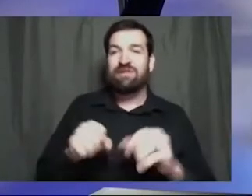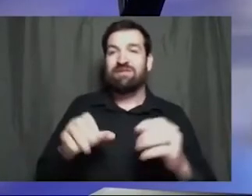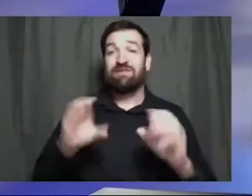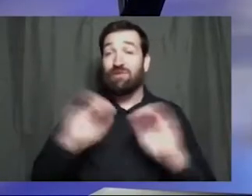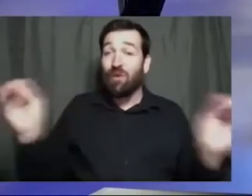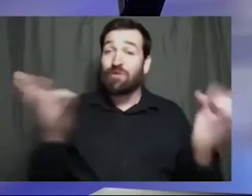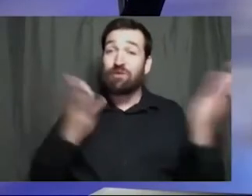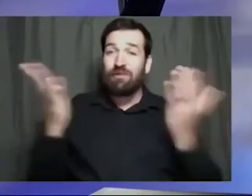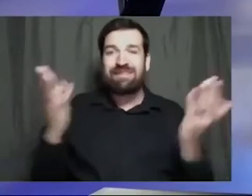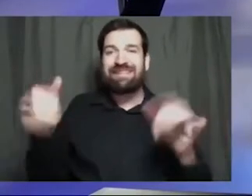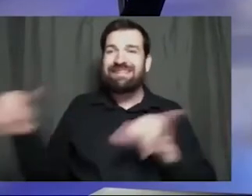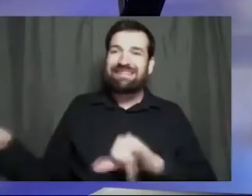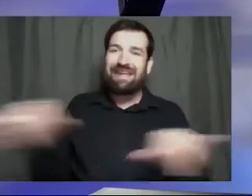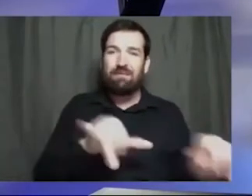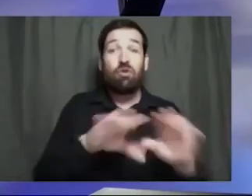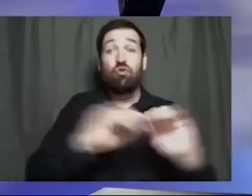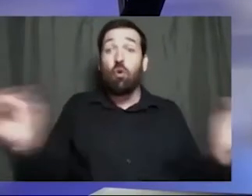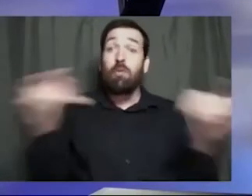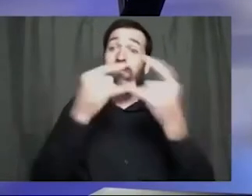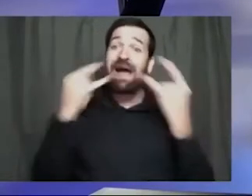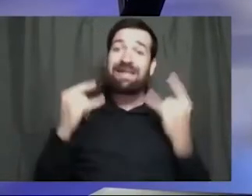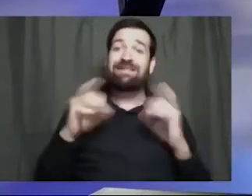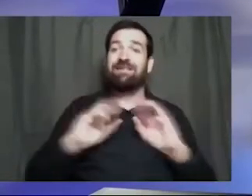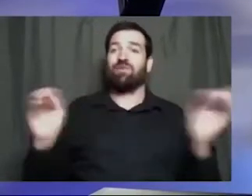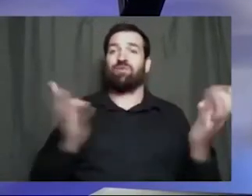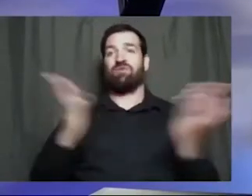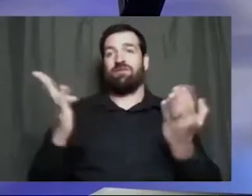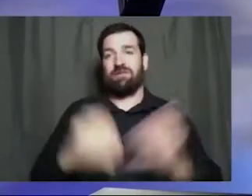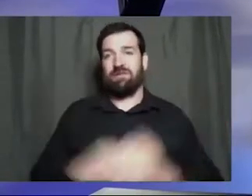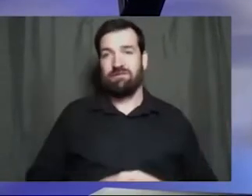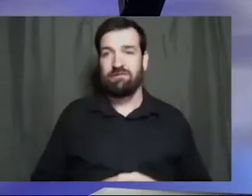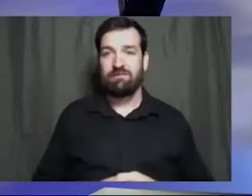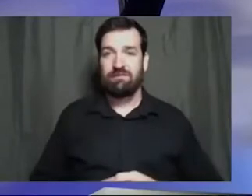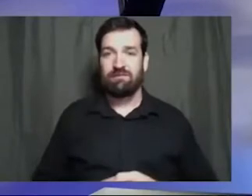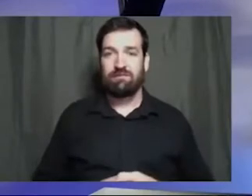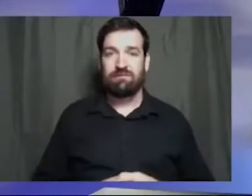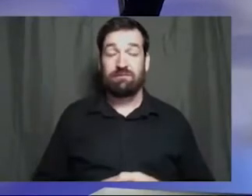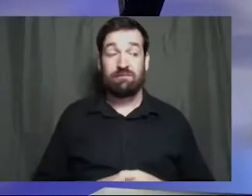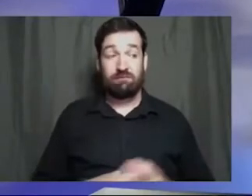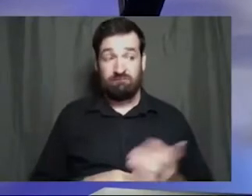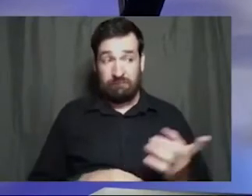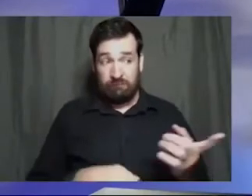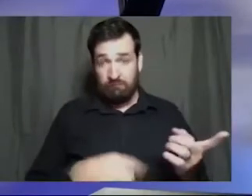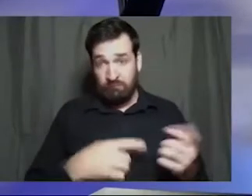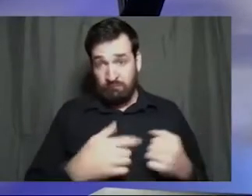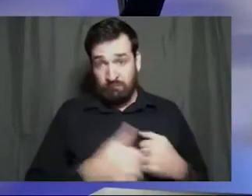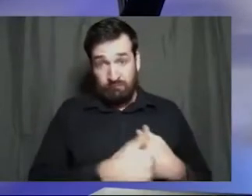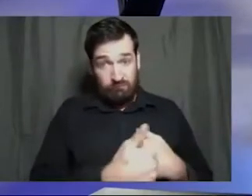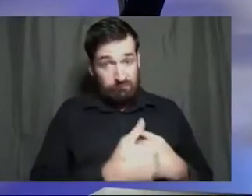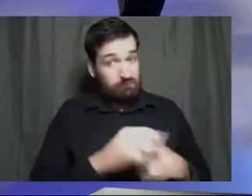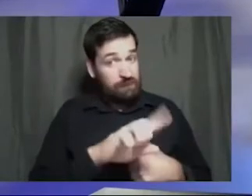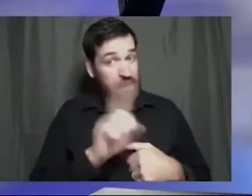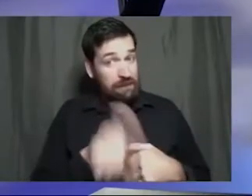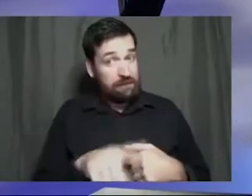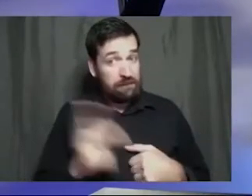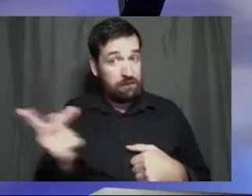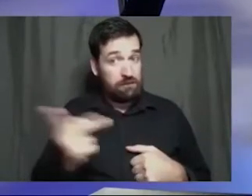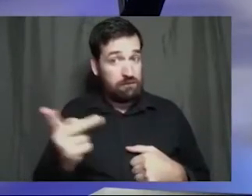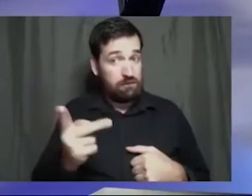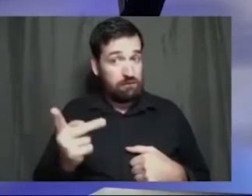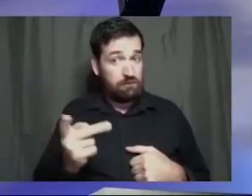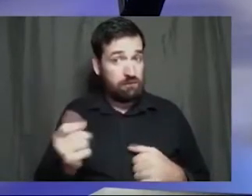No mask, no service. Yeah. Just add it in. Add it in. Dare I ask, do either of you fear, just with what we're